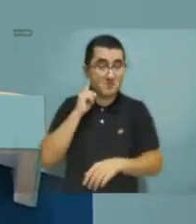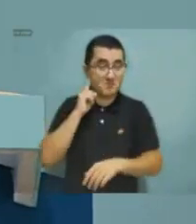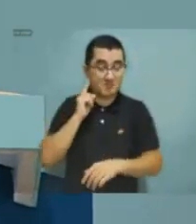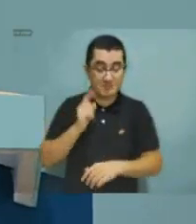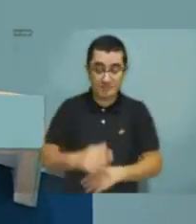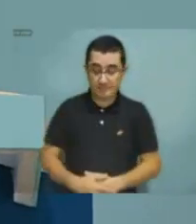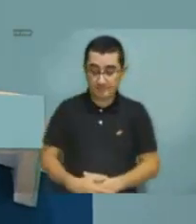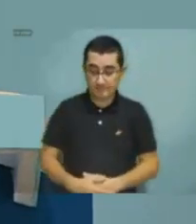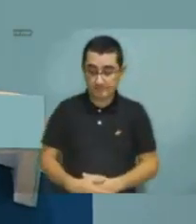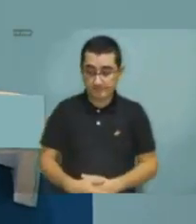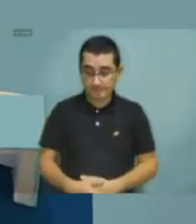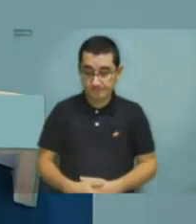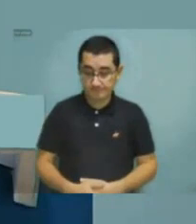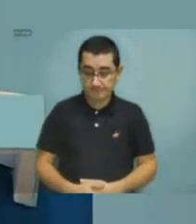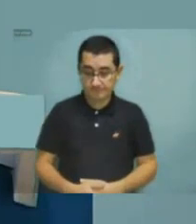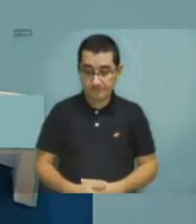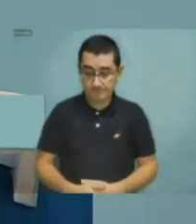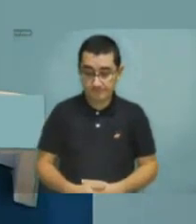Thank you.